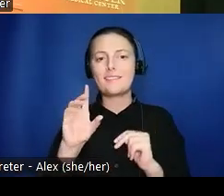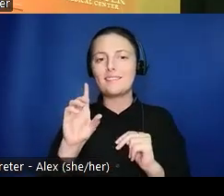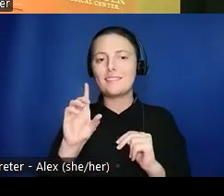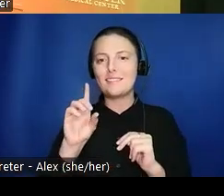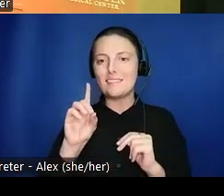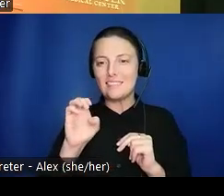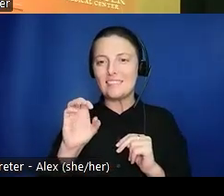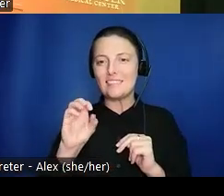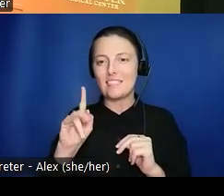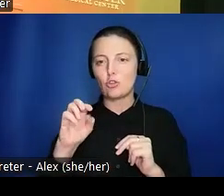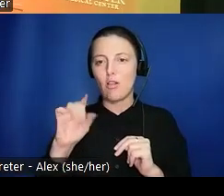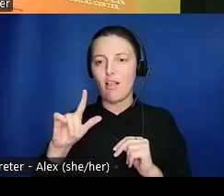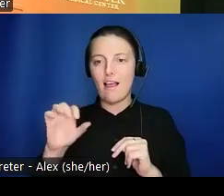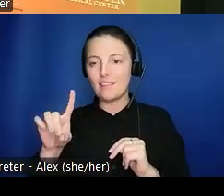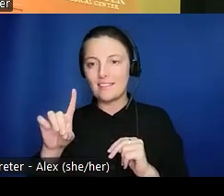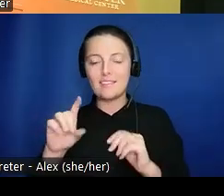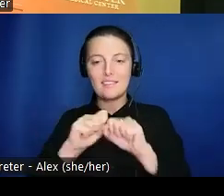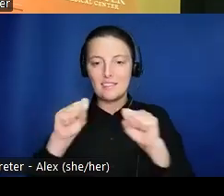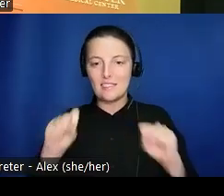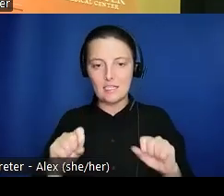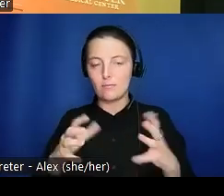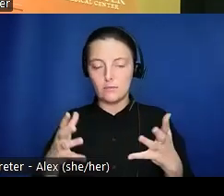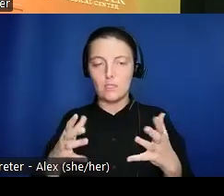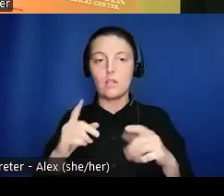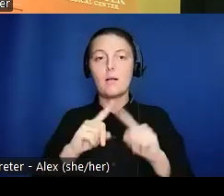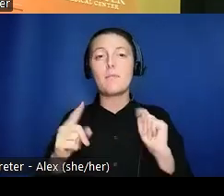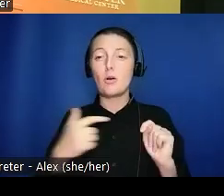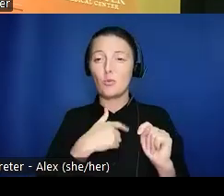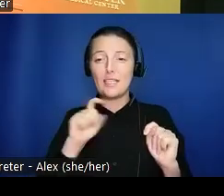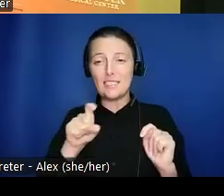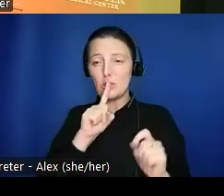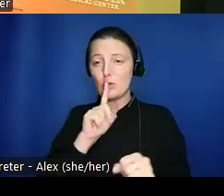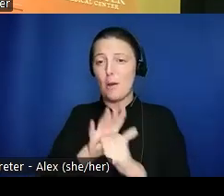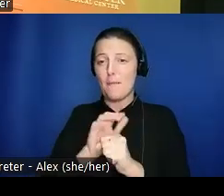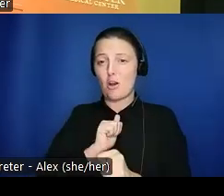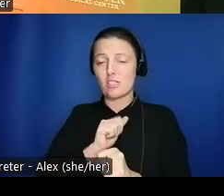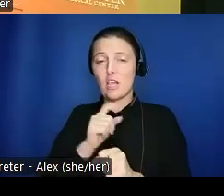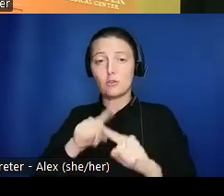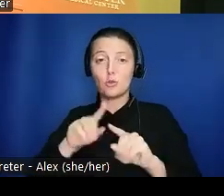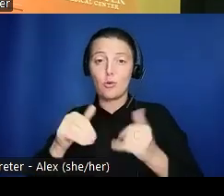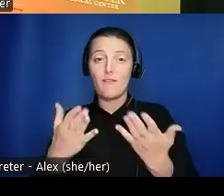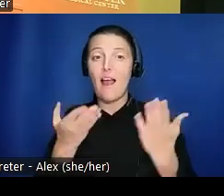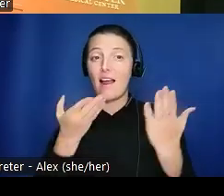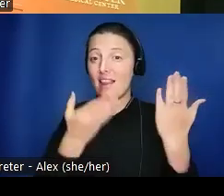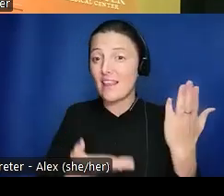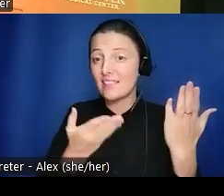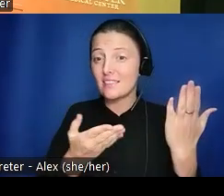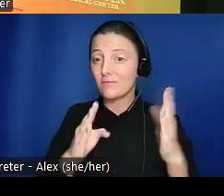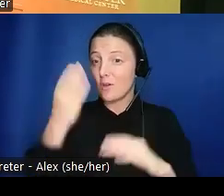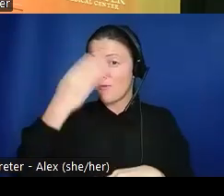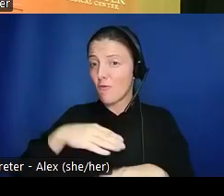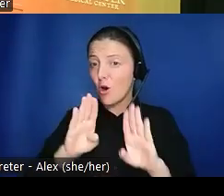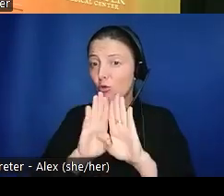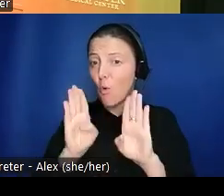to be committed to provide. And also, we're going to continue to increase our capacity and access,